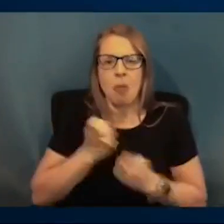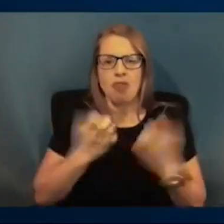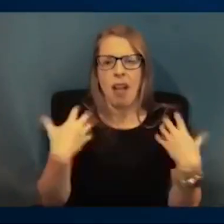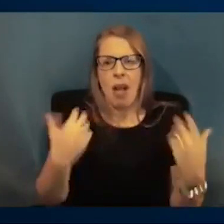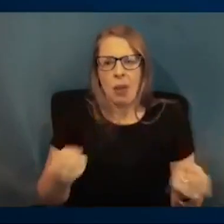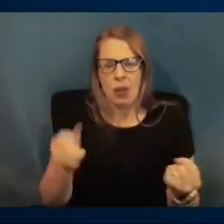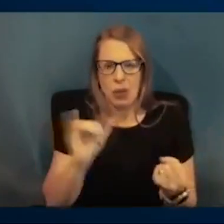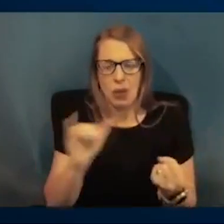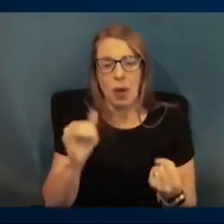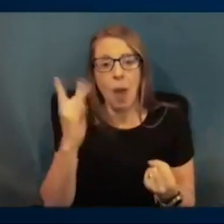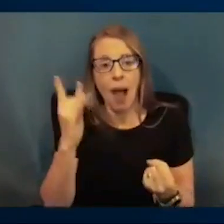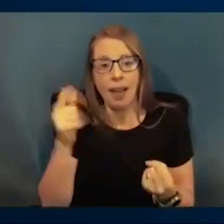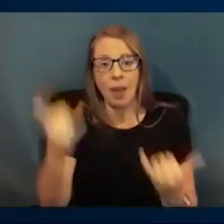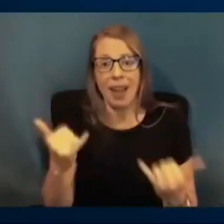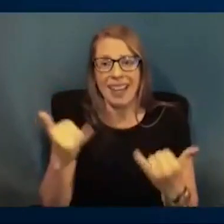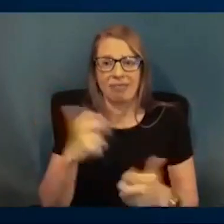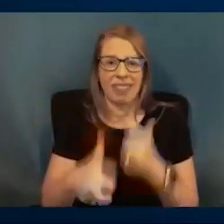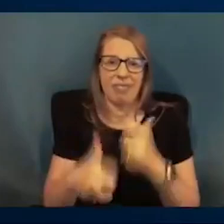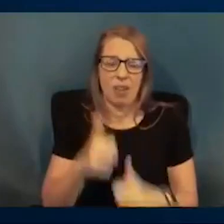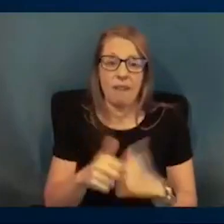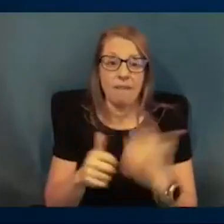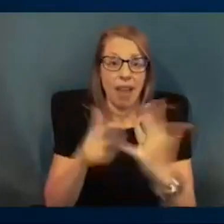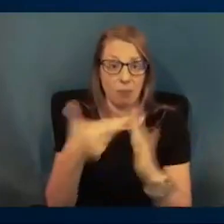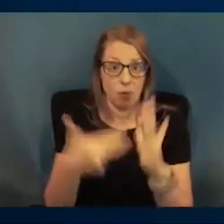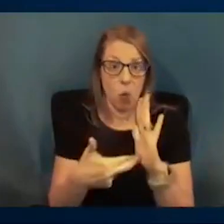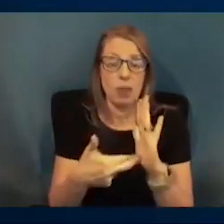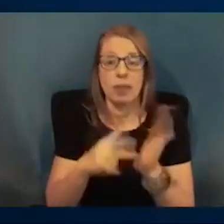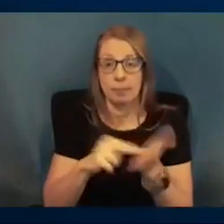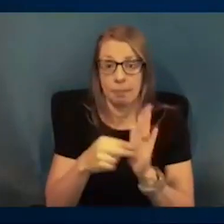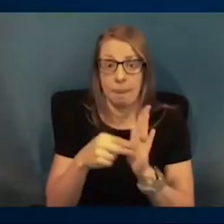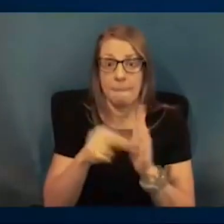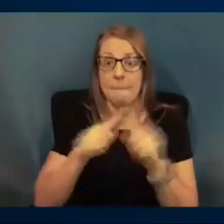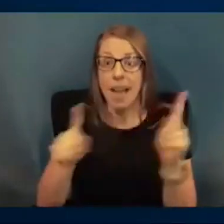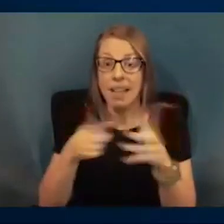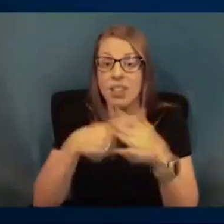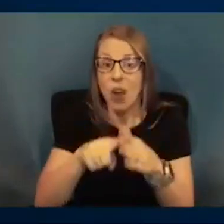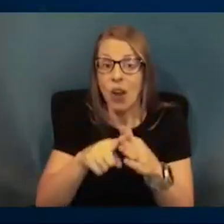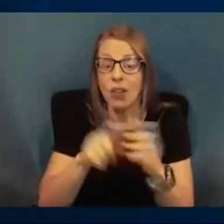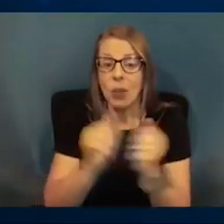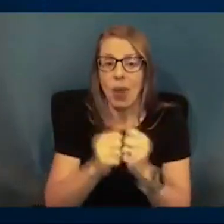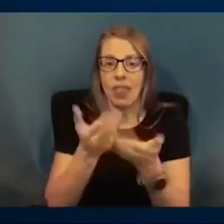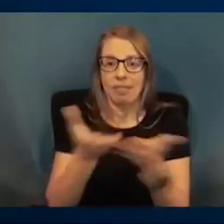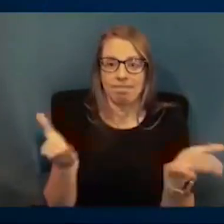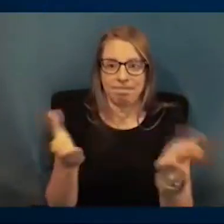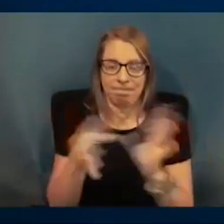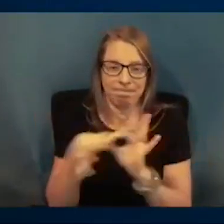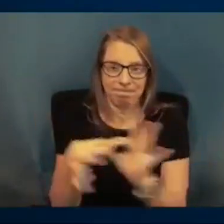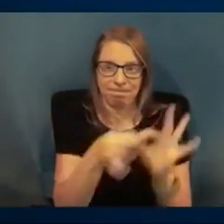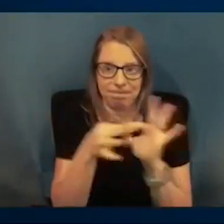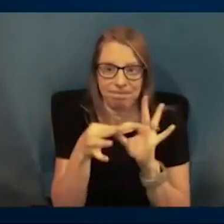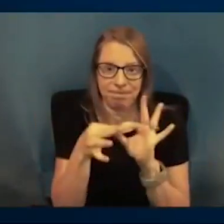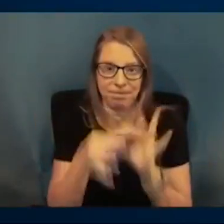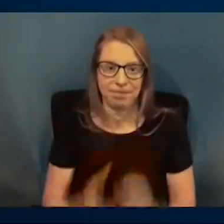really difficult time. Those 5 rules. But it starts with we the people.